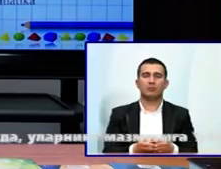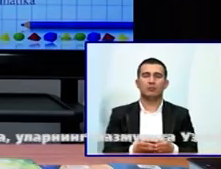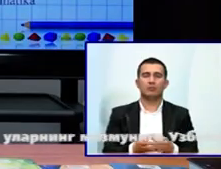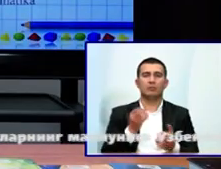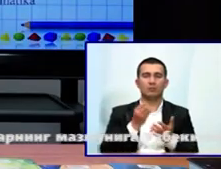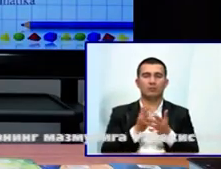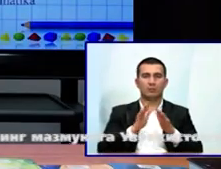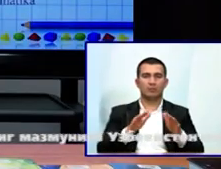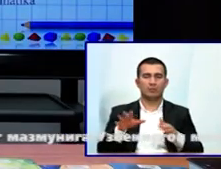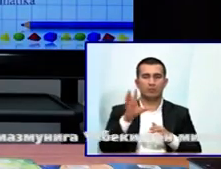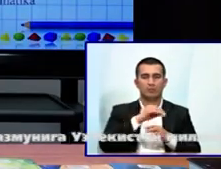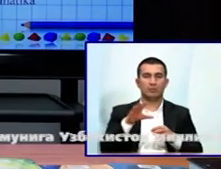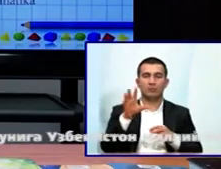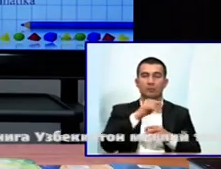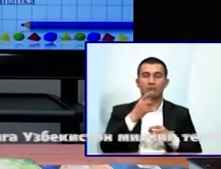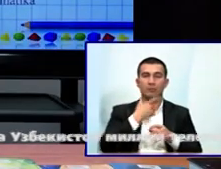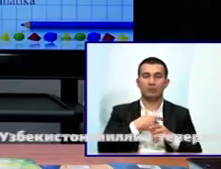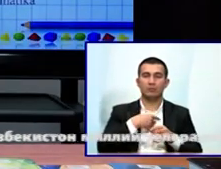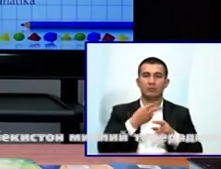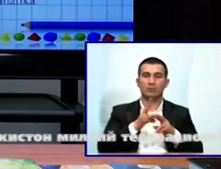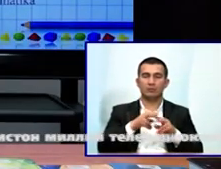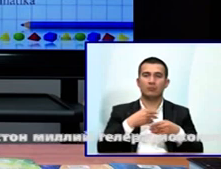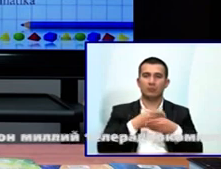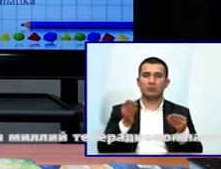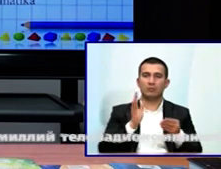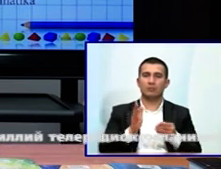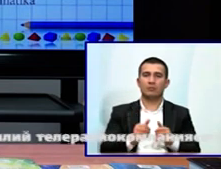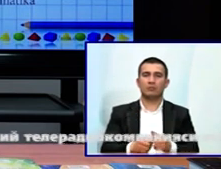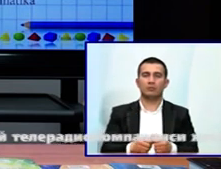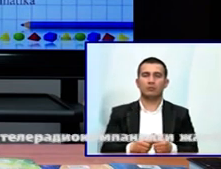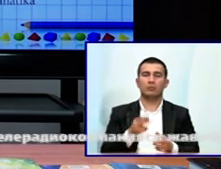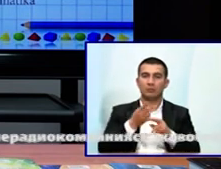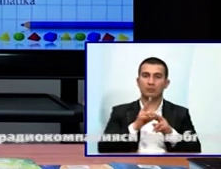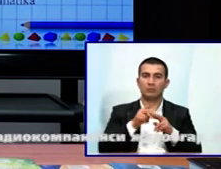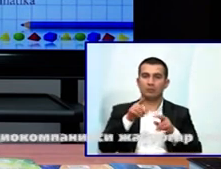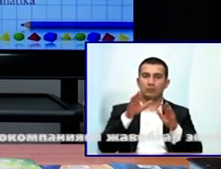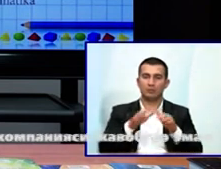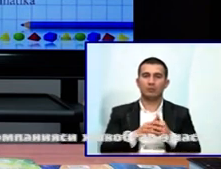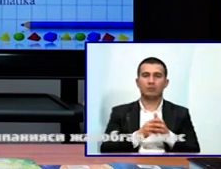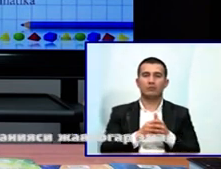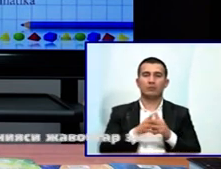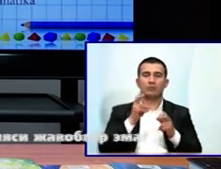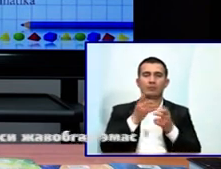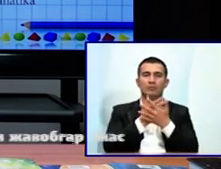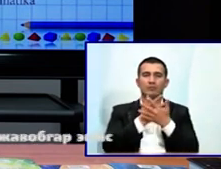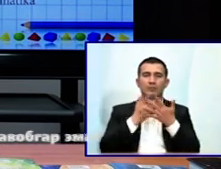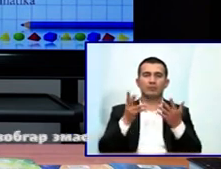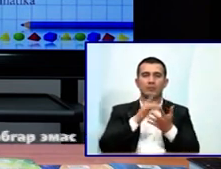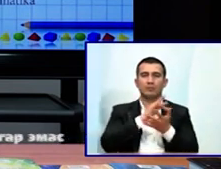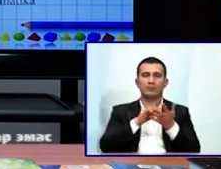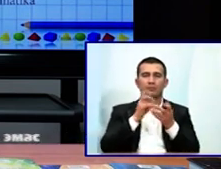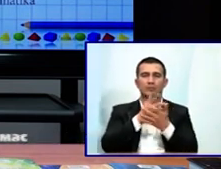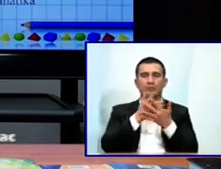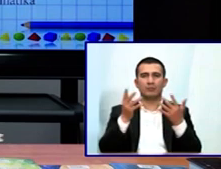Aziz o'quvchilar, mustaqil bajarishingiz uchun quyidagi topshiriqni berib o'taman. Bunda siz Markaziy Osiyo davlatlarining